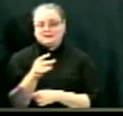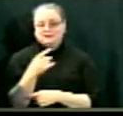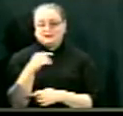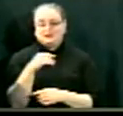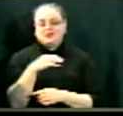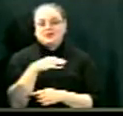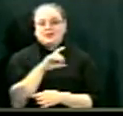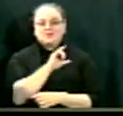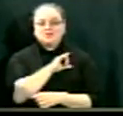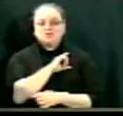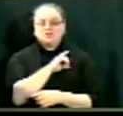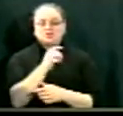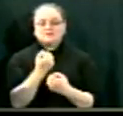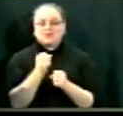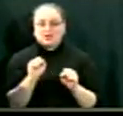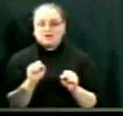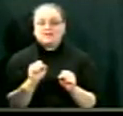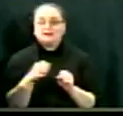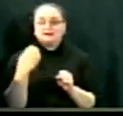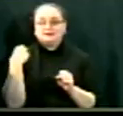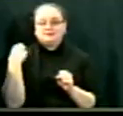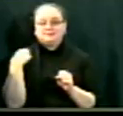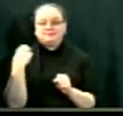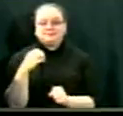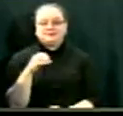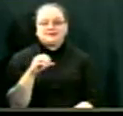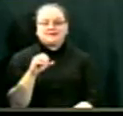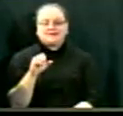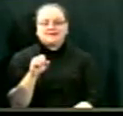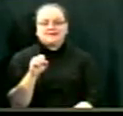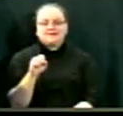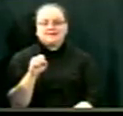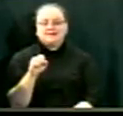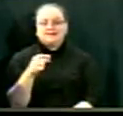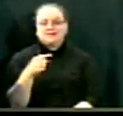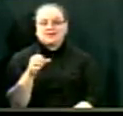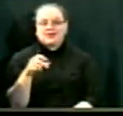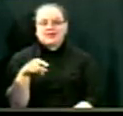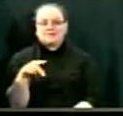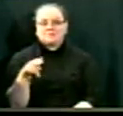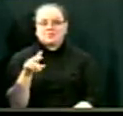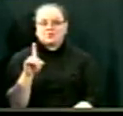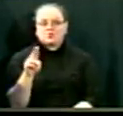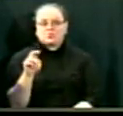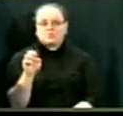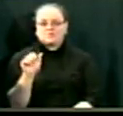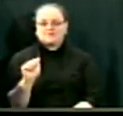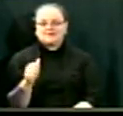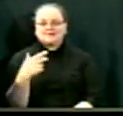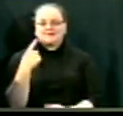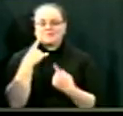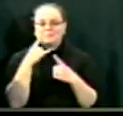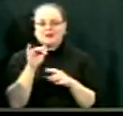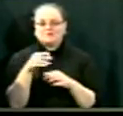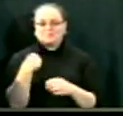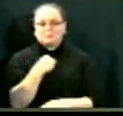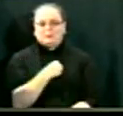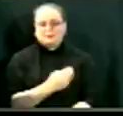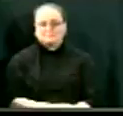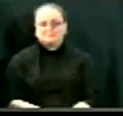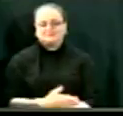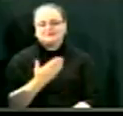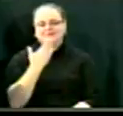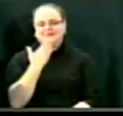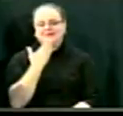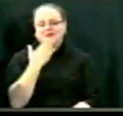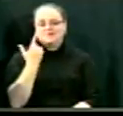And Chief of Security Gus Paducas is coming forward to announce those winners. Thank you